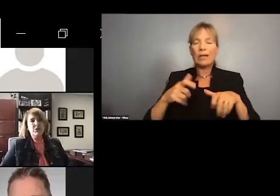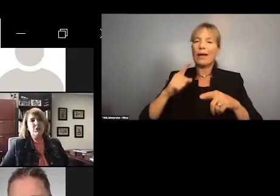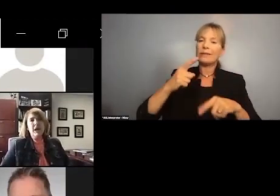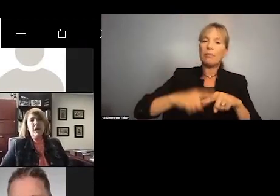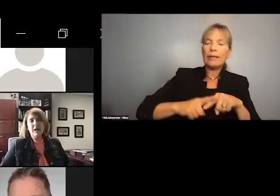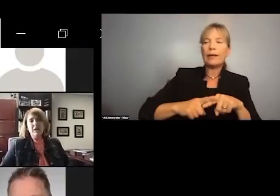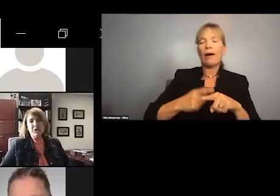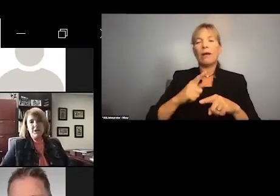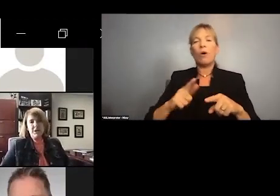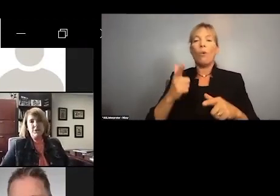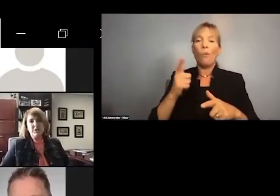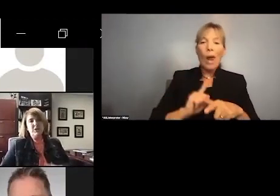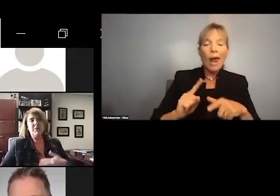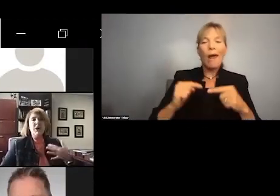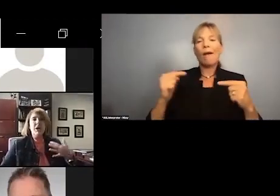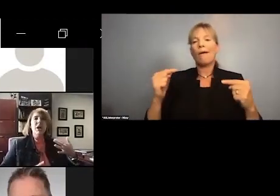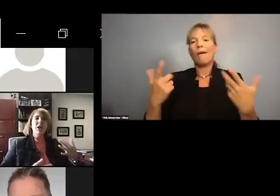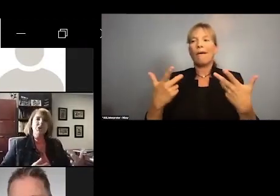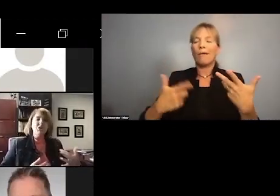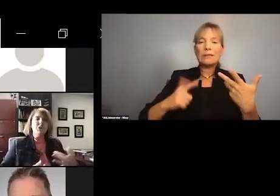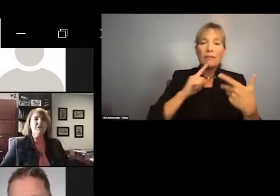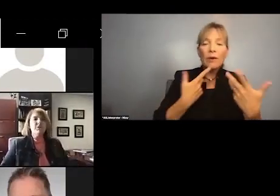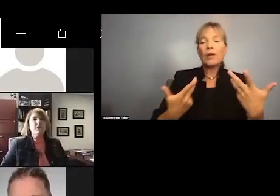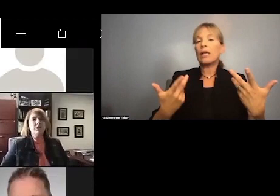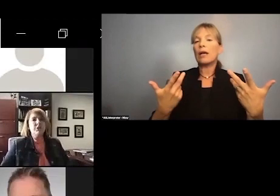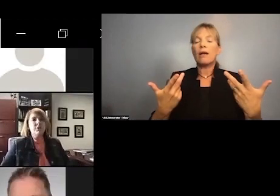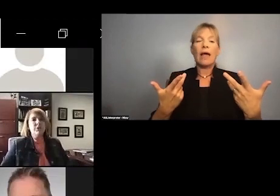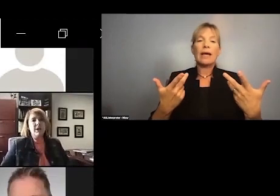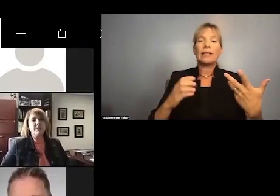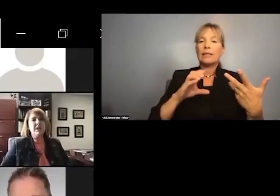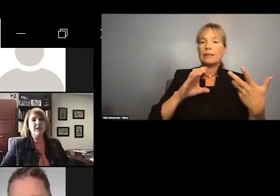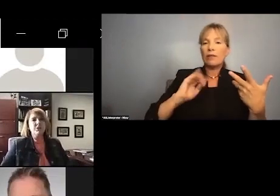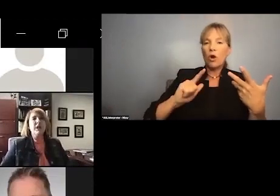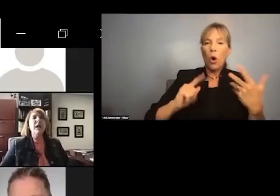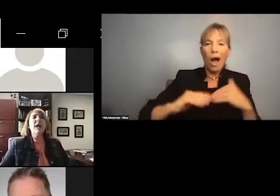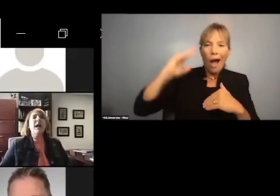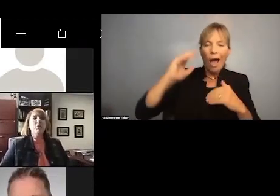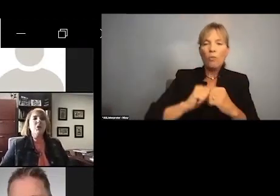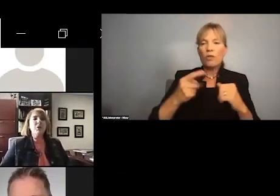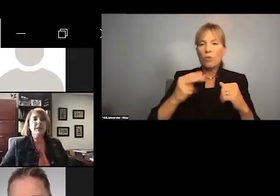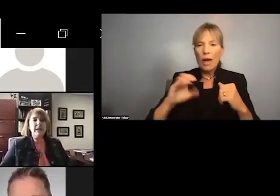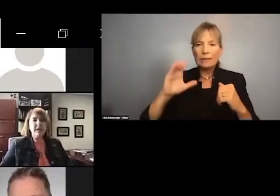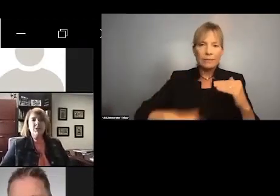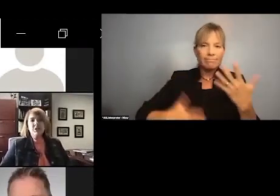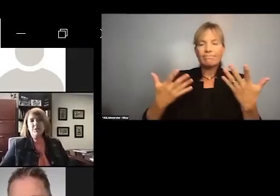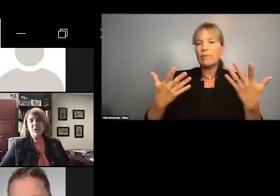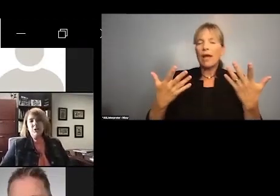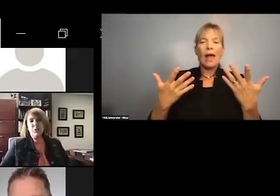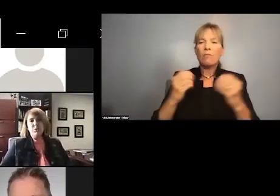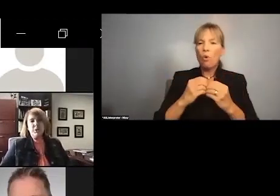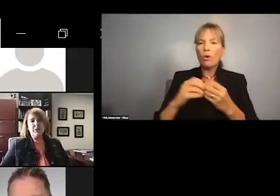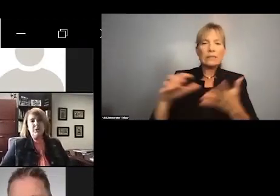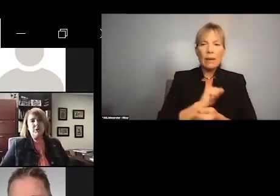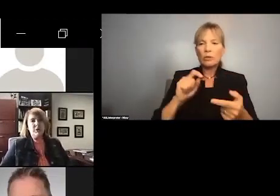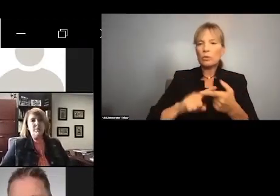of the injury. So generally higher levels of injury, so comparing a cervical level injury with thoracic injury, and more complete damage